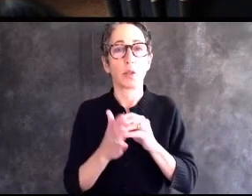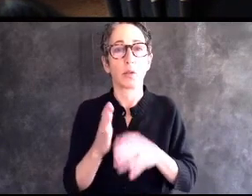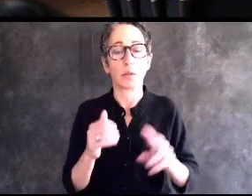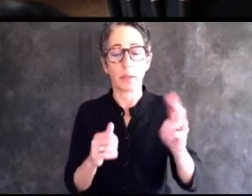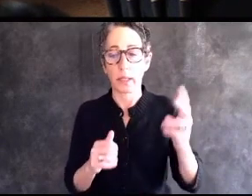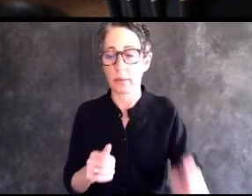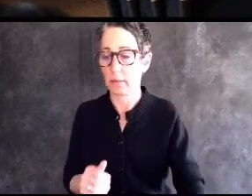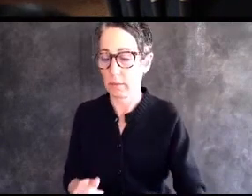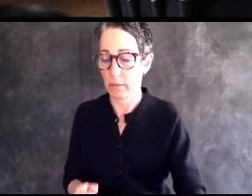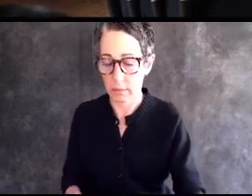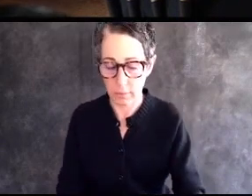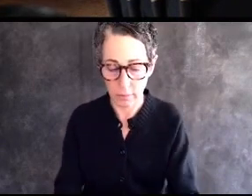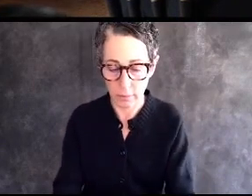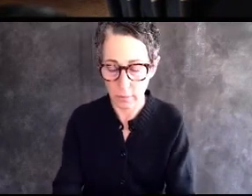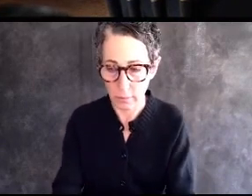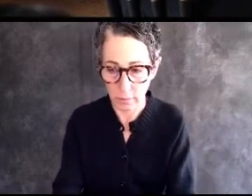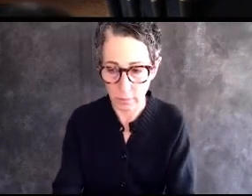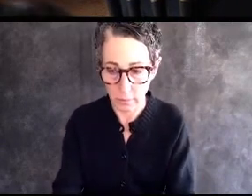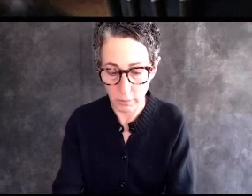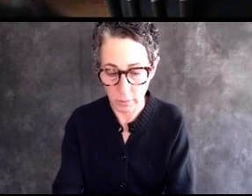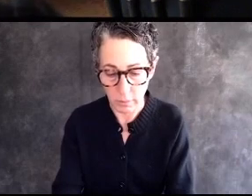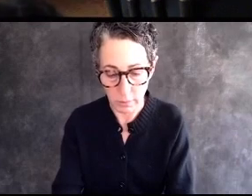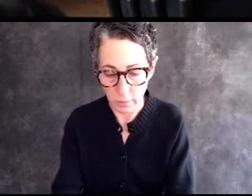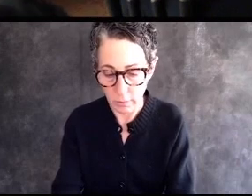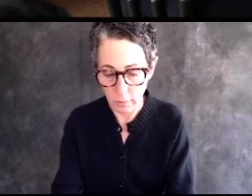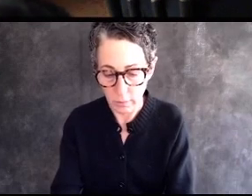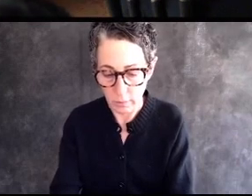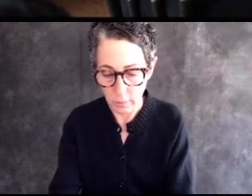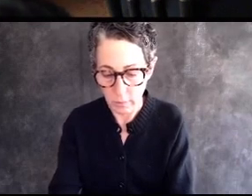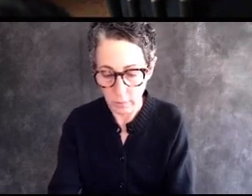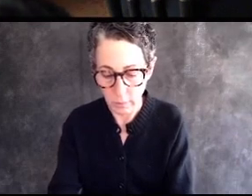Okay. I have a question up front here.